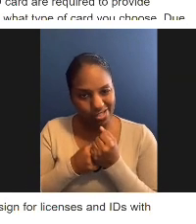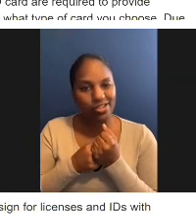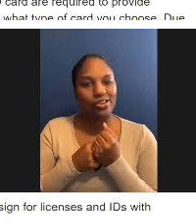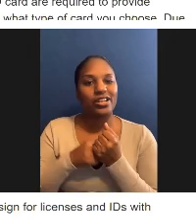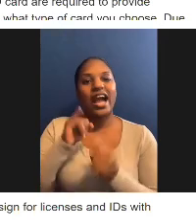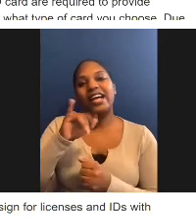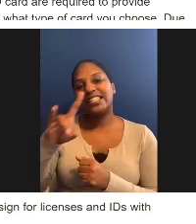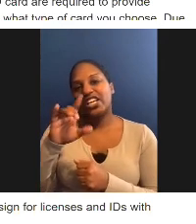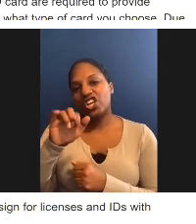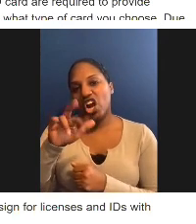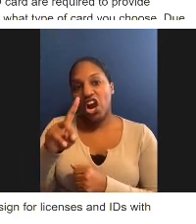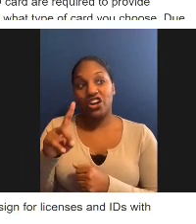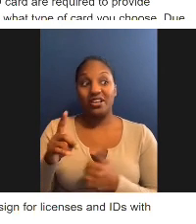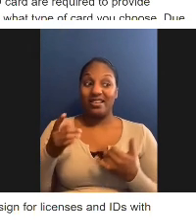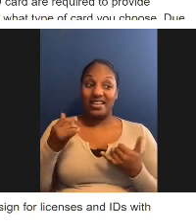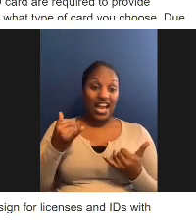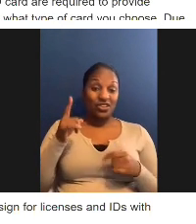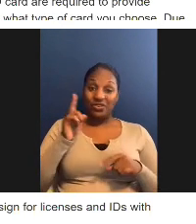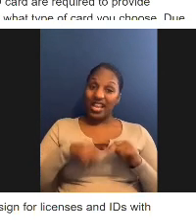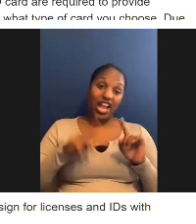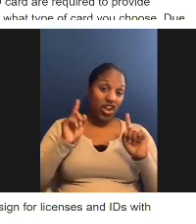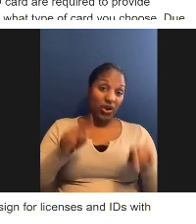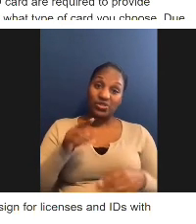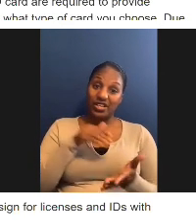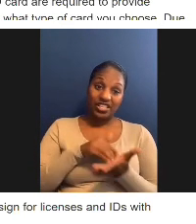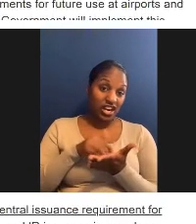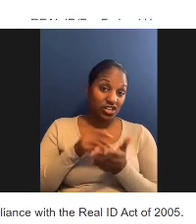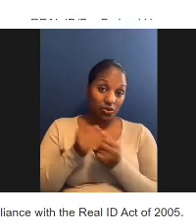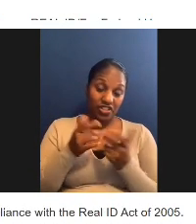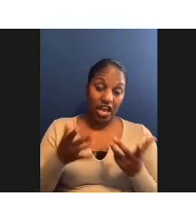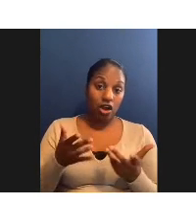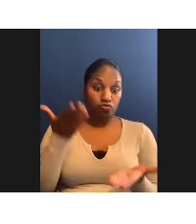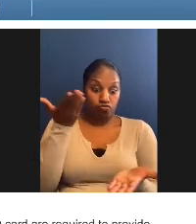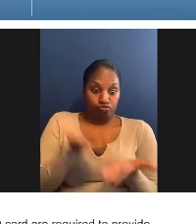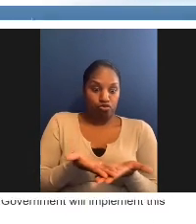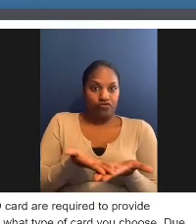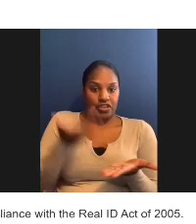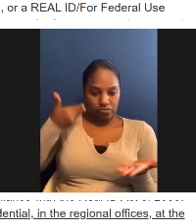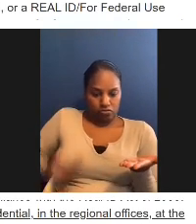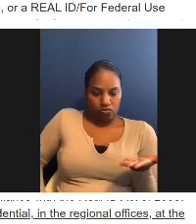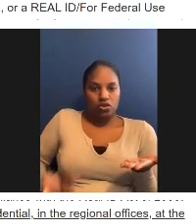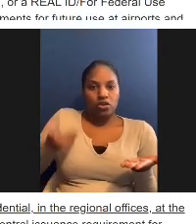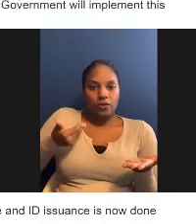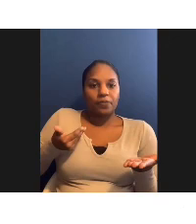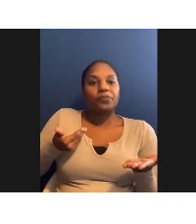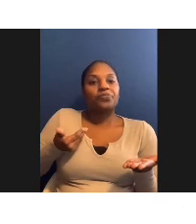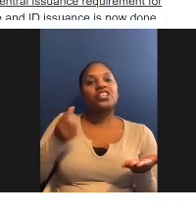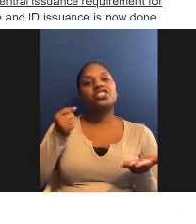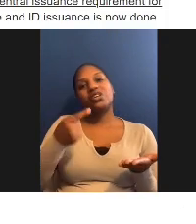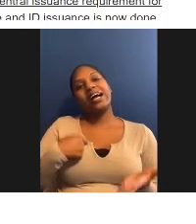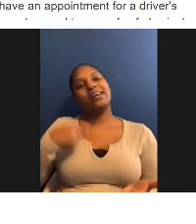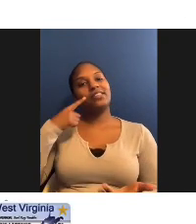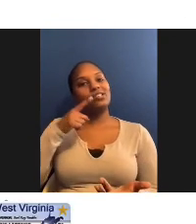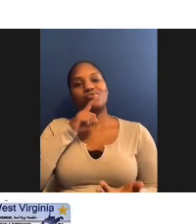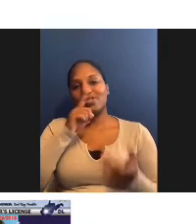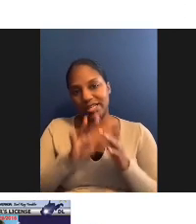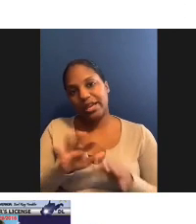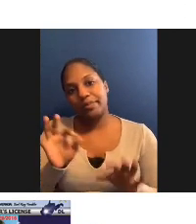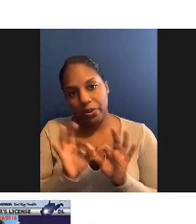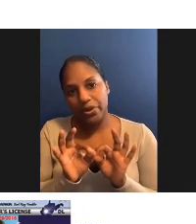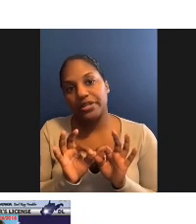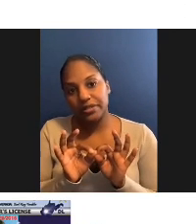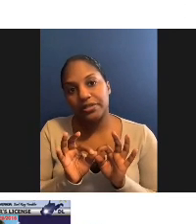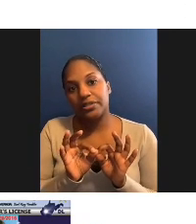new doctor without proving you are who you say you are. So I think that's just really important.